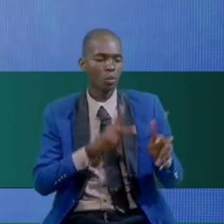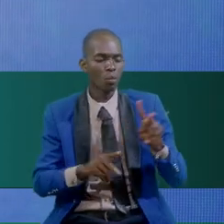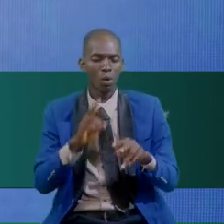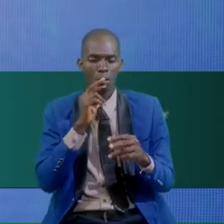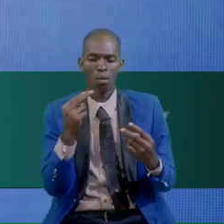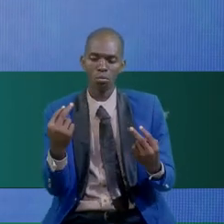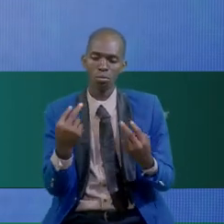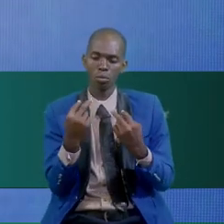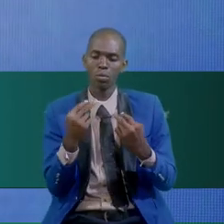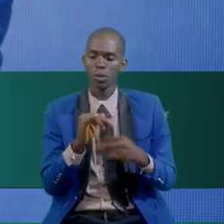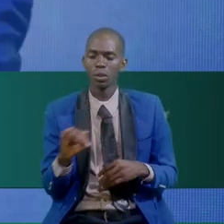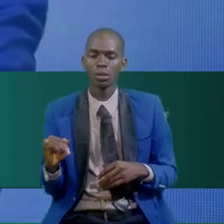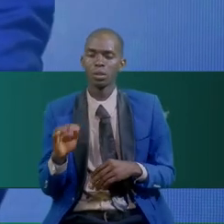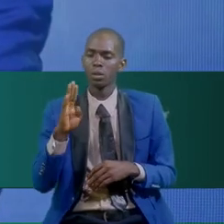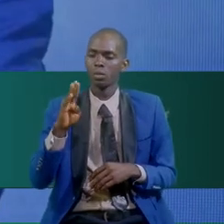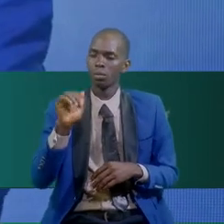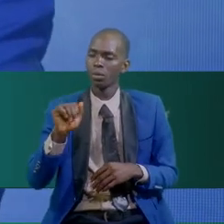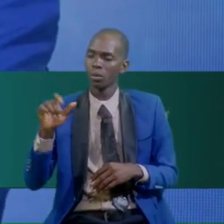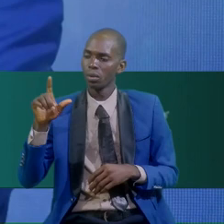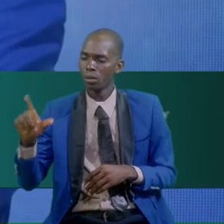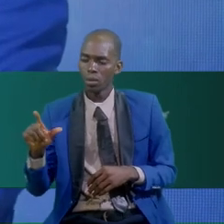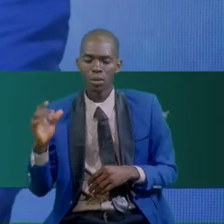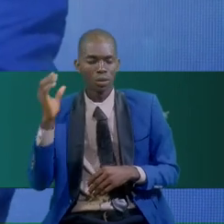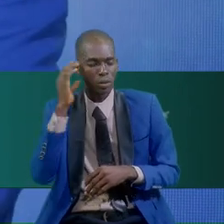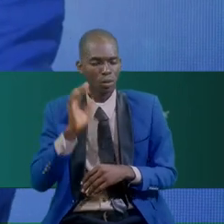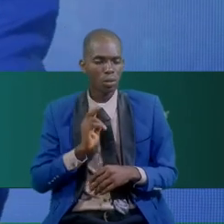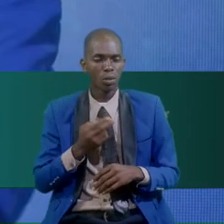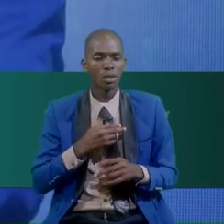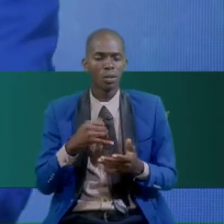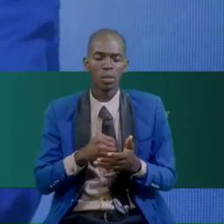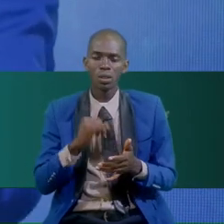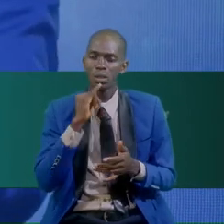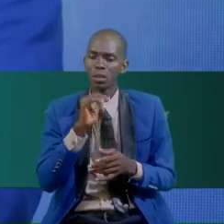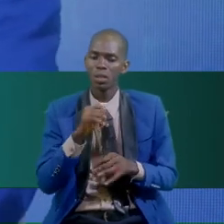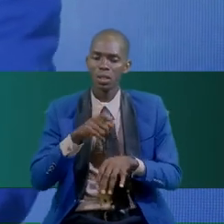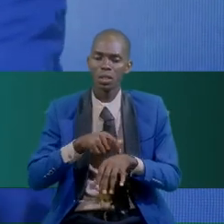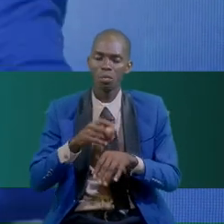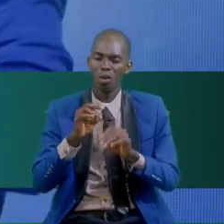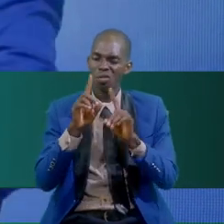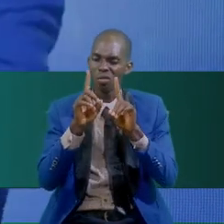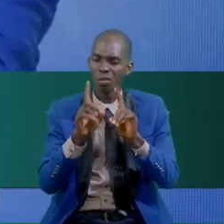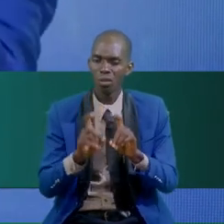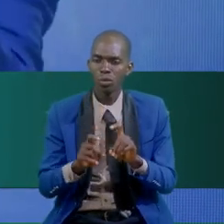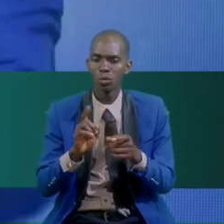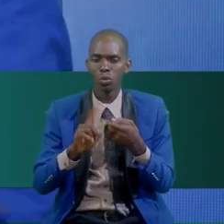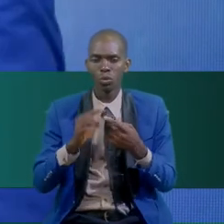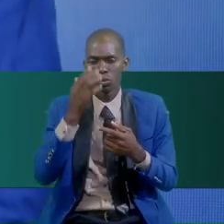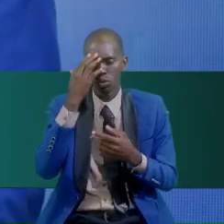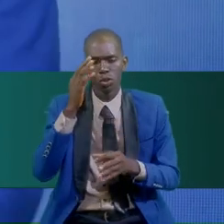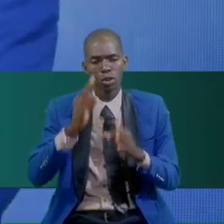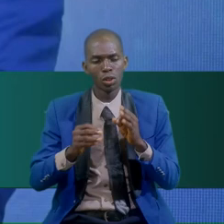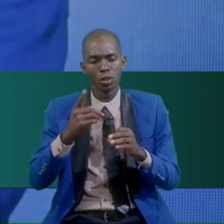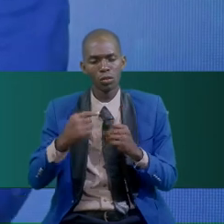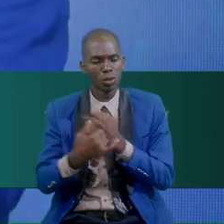hear us. It's a day of testing to know whether the nation will be handed over